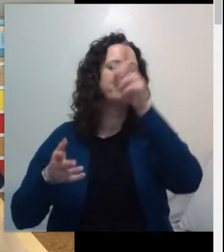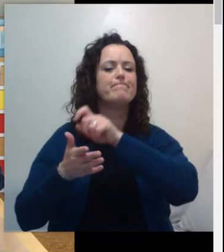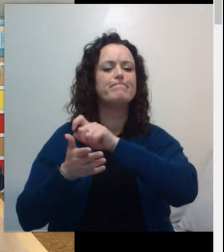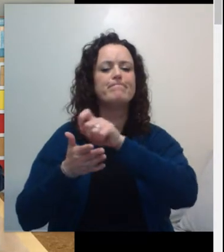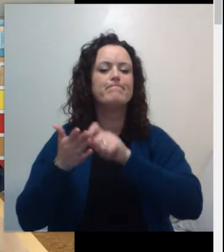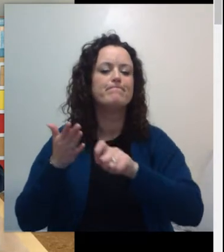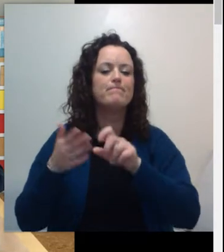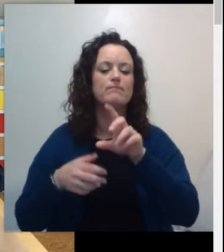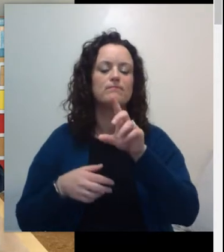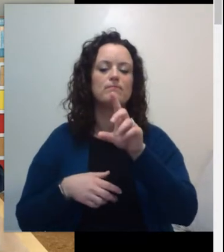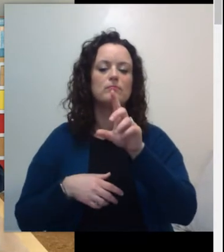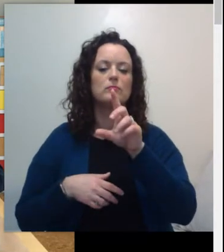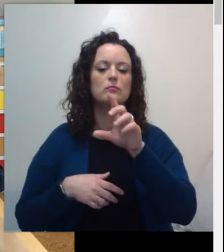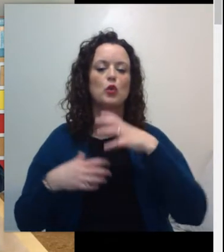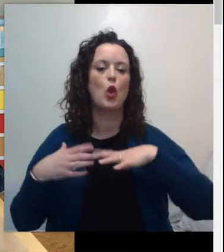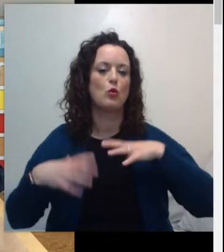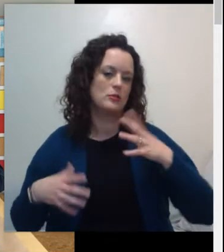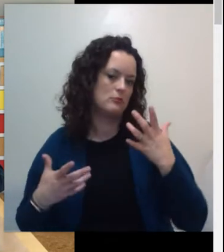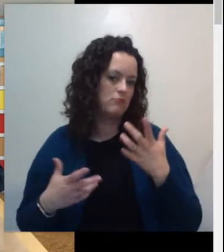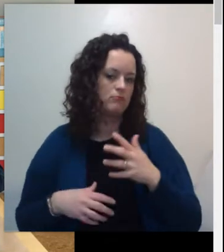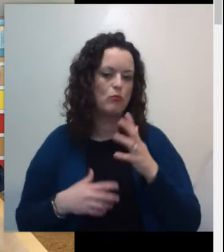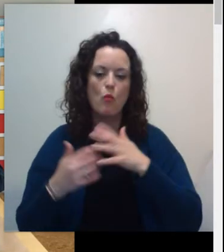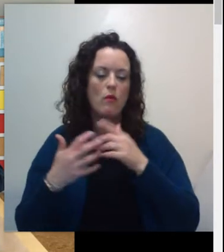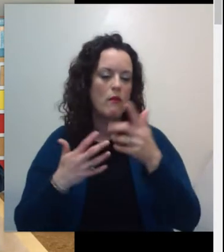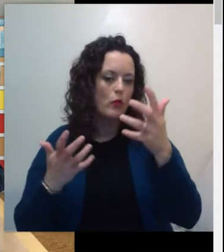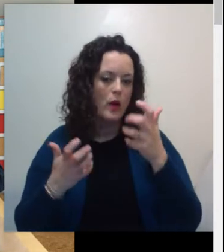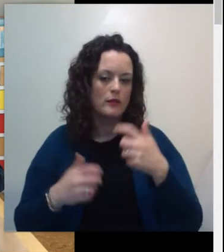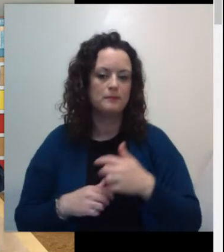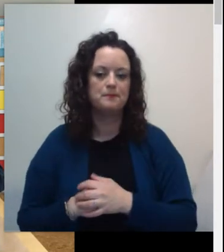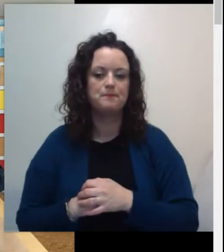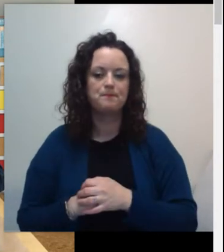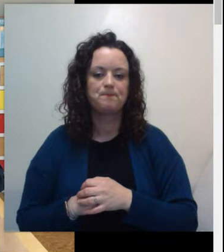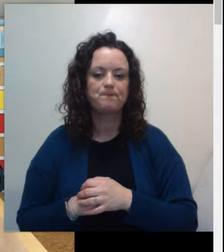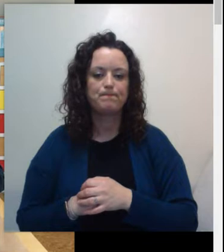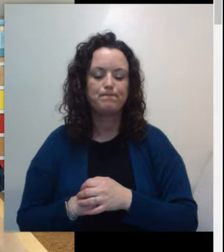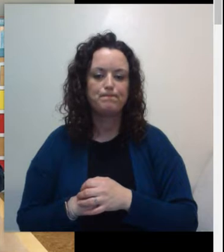want. I'm going to start with a